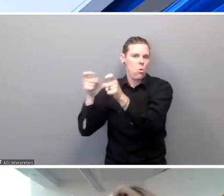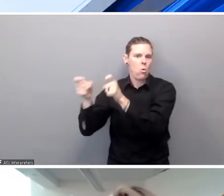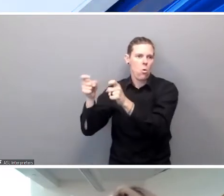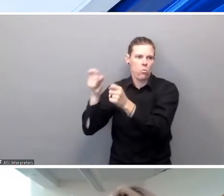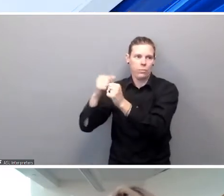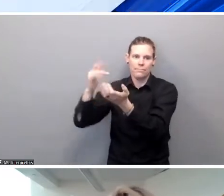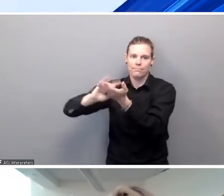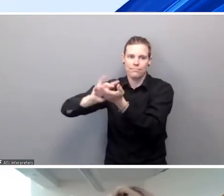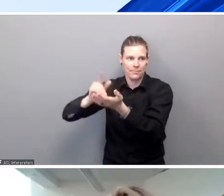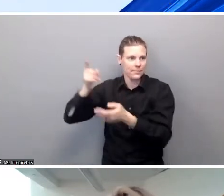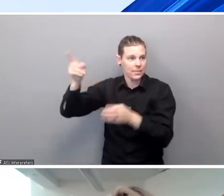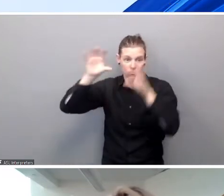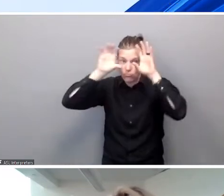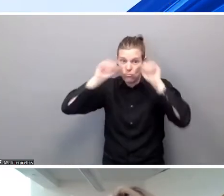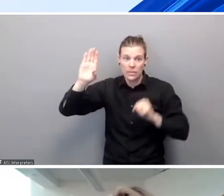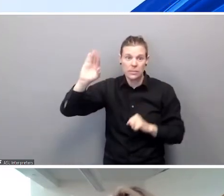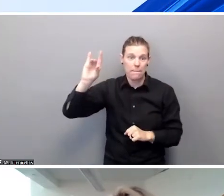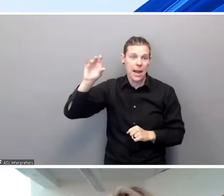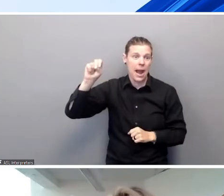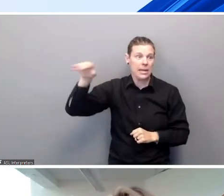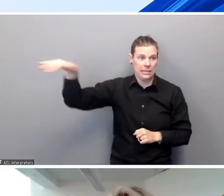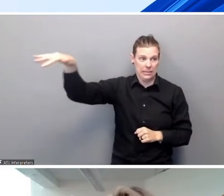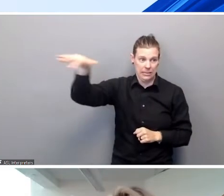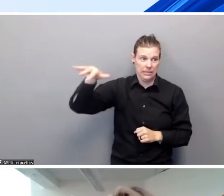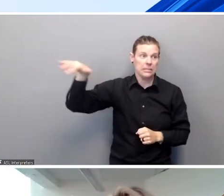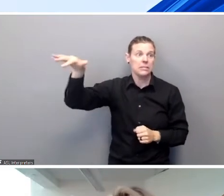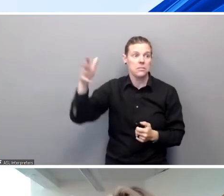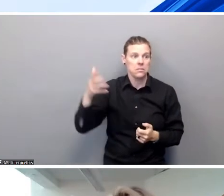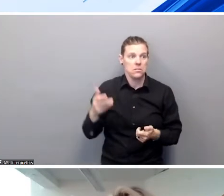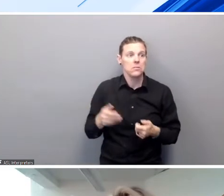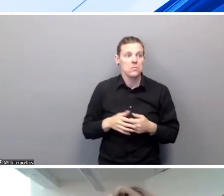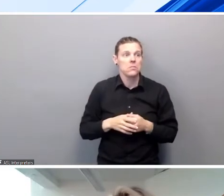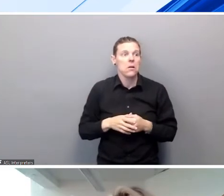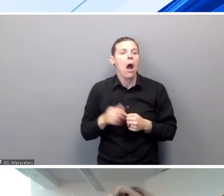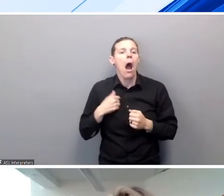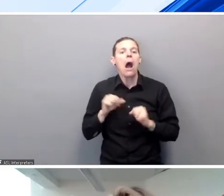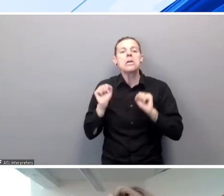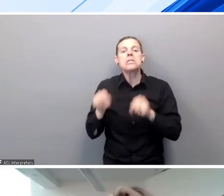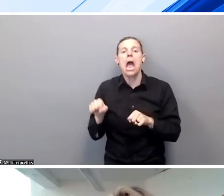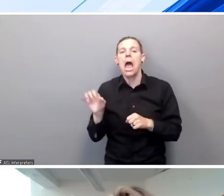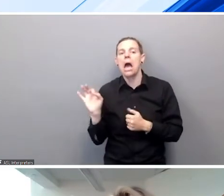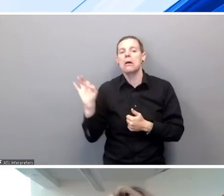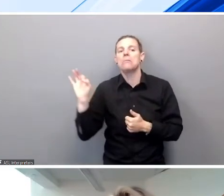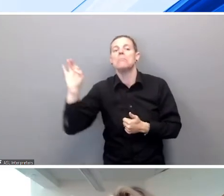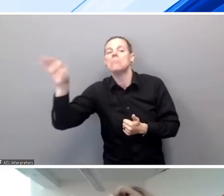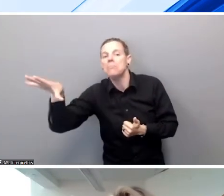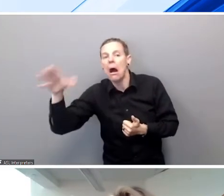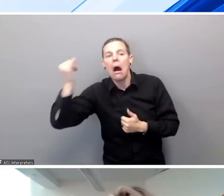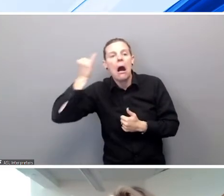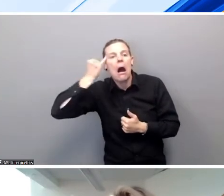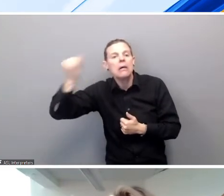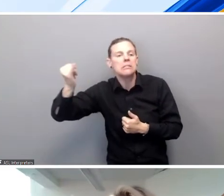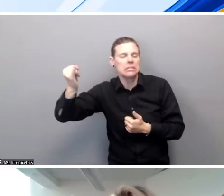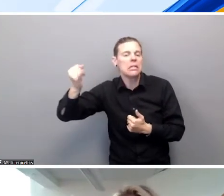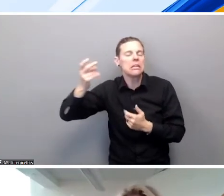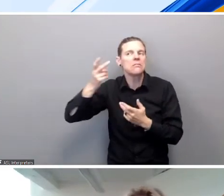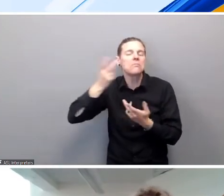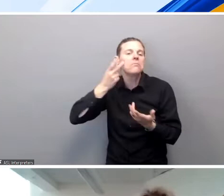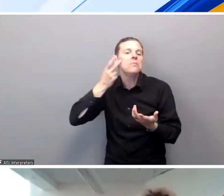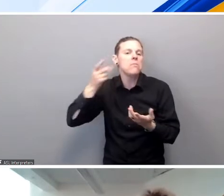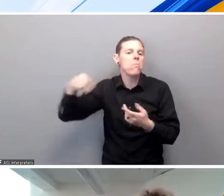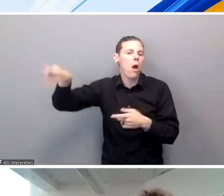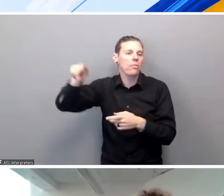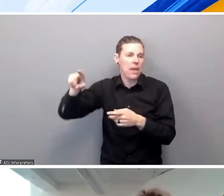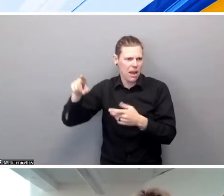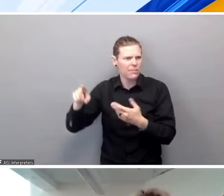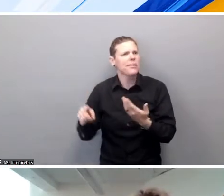know a couple of people I could mention this to in the next couple of days that will talk more. So thanks for bringing it up. It was interesting